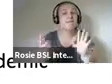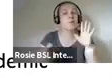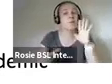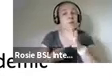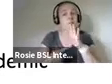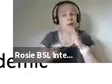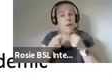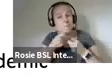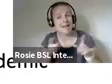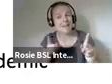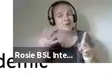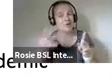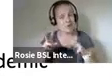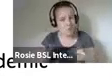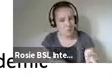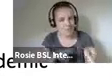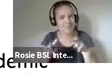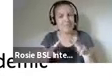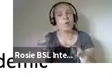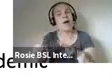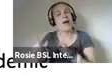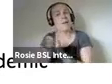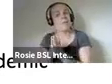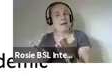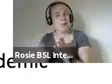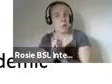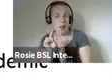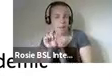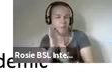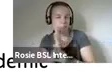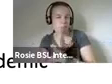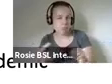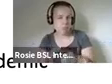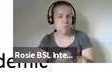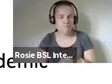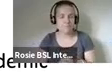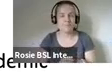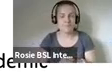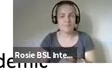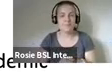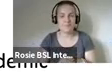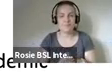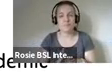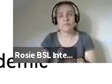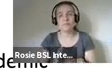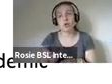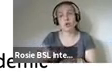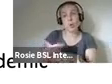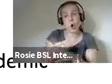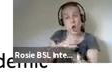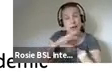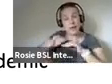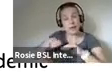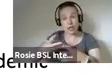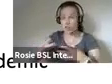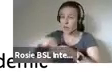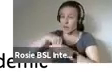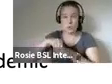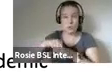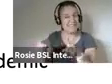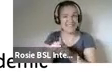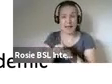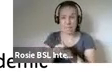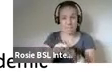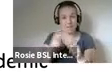and the accompanying training manuals. So inclusive early education, as with other levels of education,